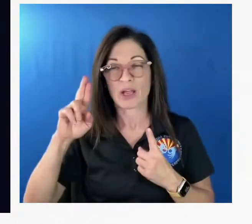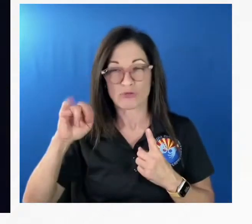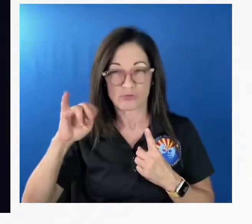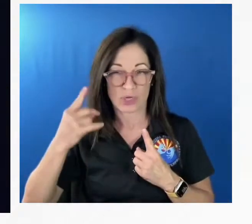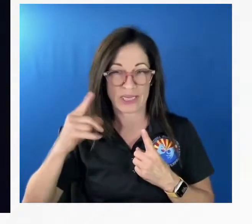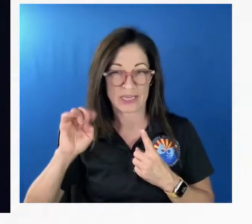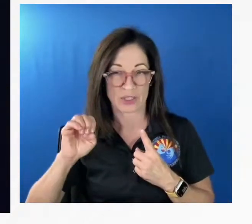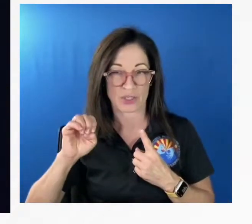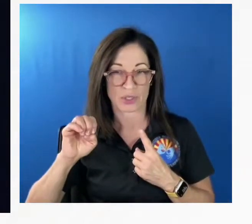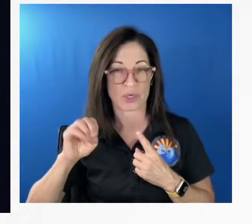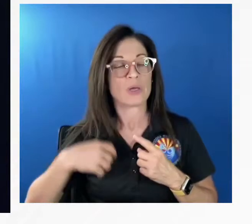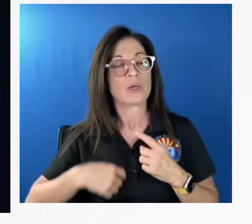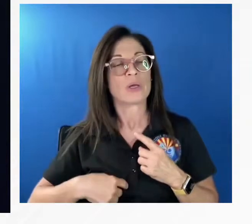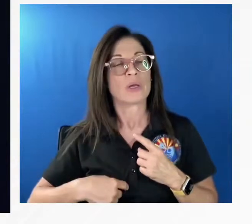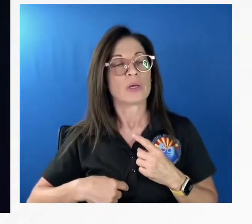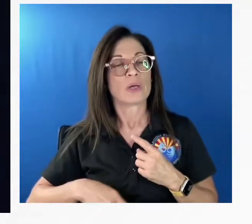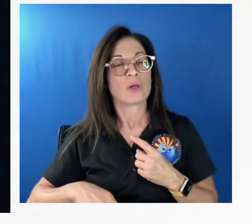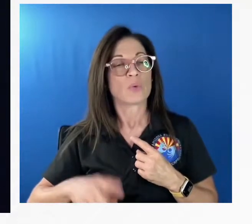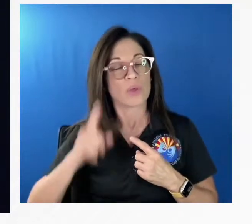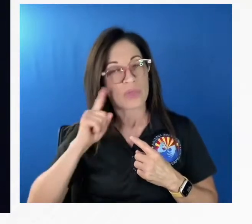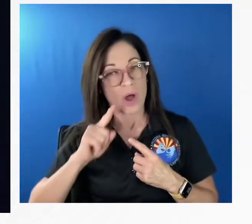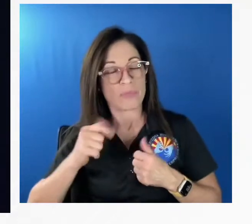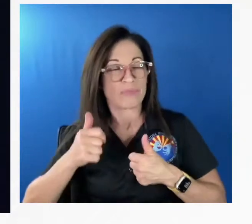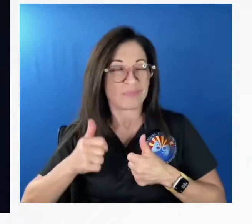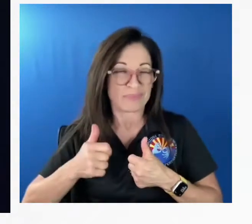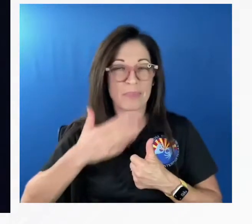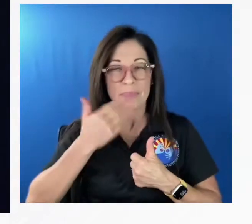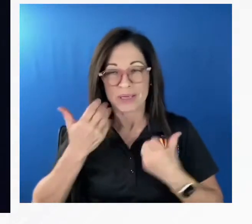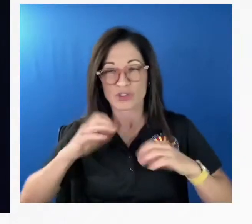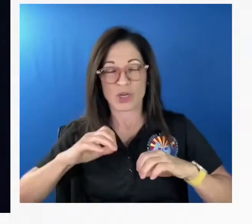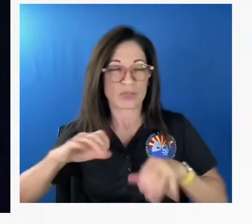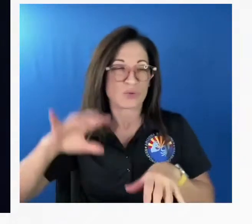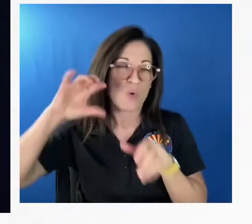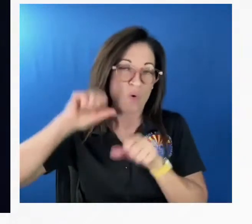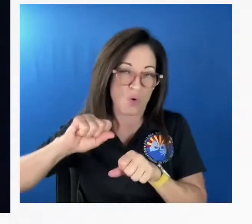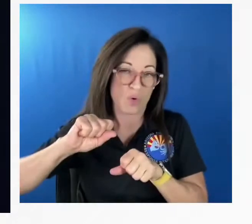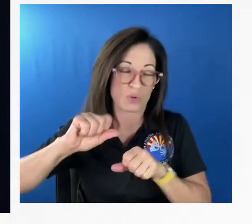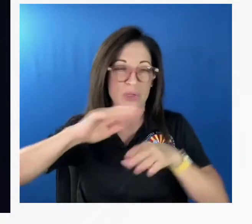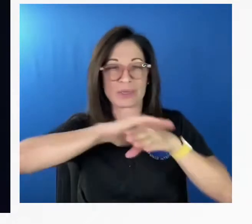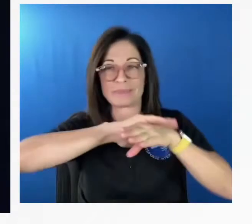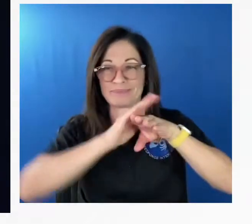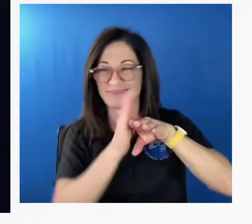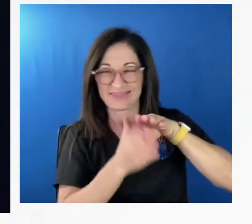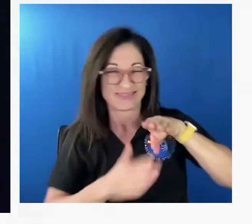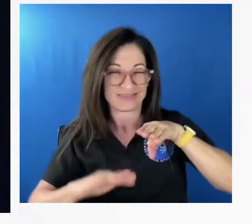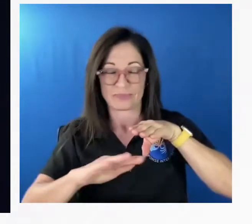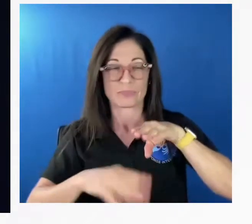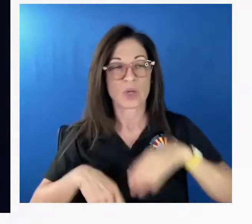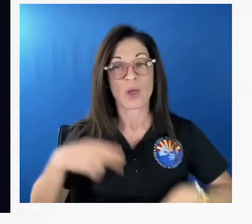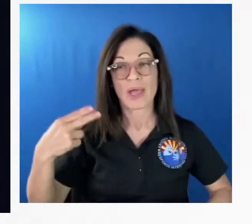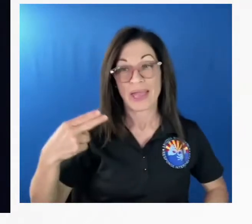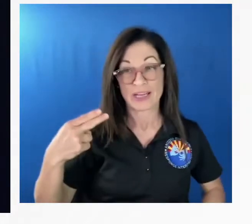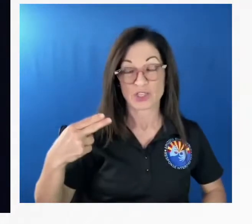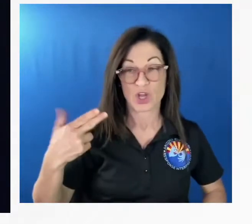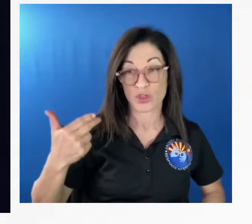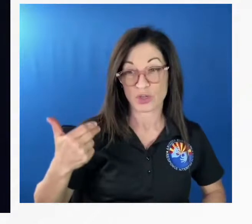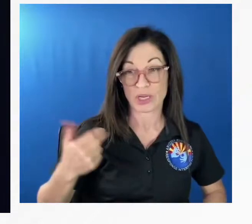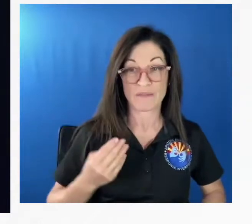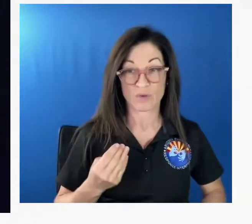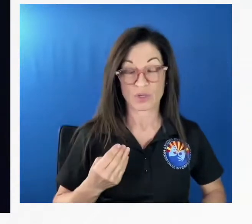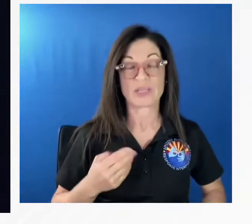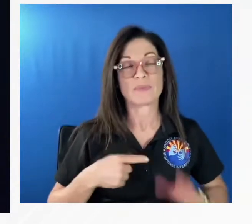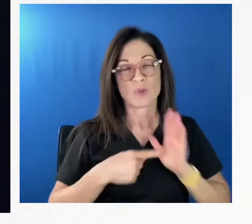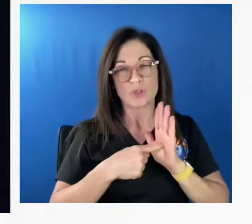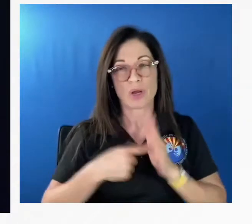were the most optimistic, the best chances for us to hold. H13 and H14 represent helispots that were put